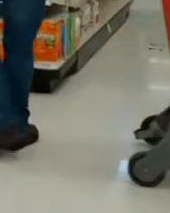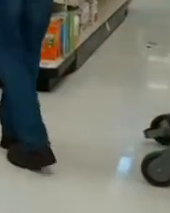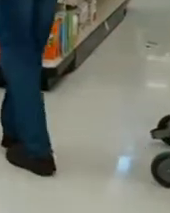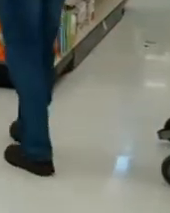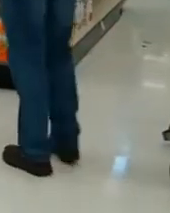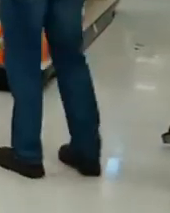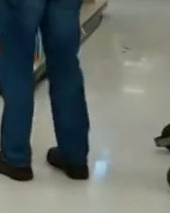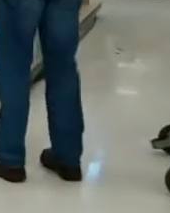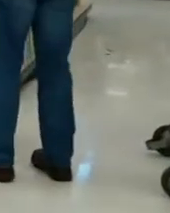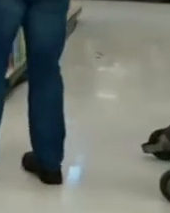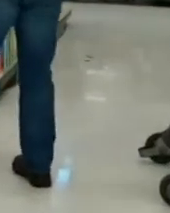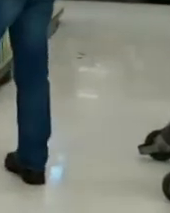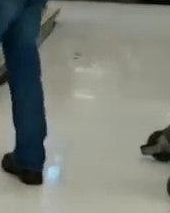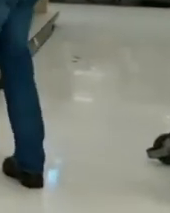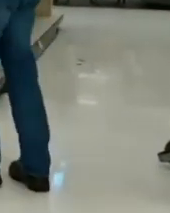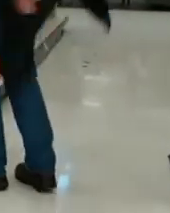Yeah, you're right, so tough.